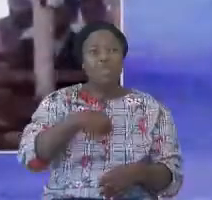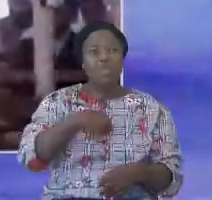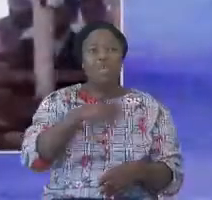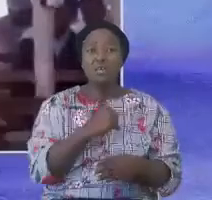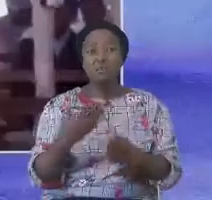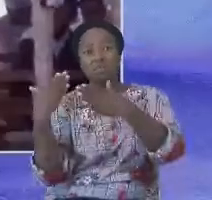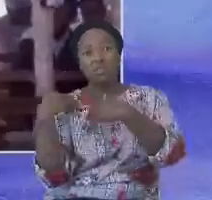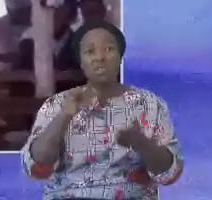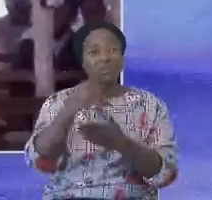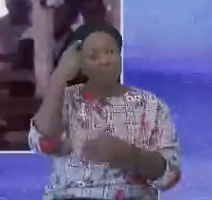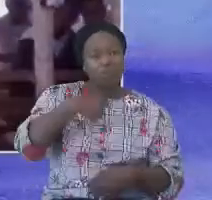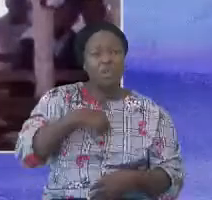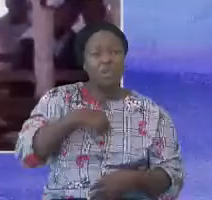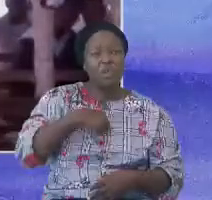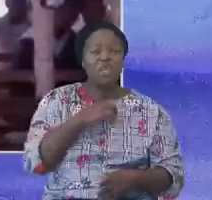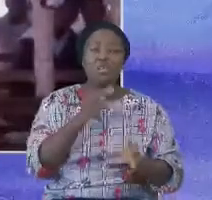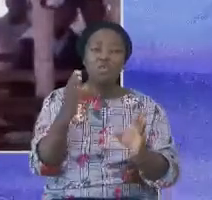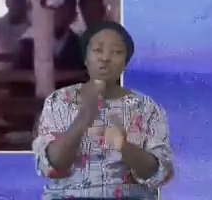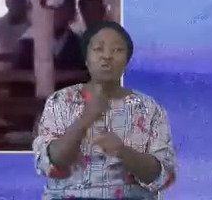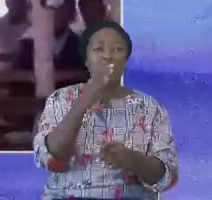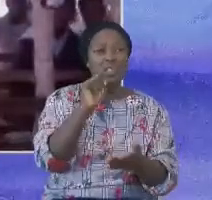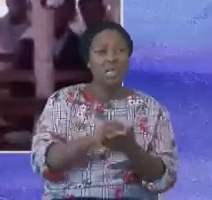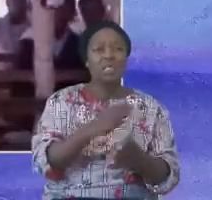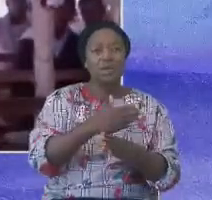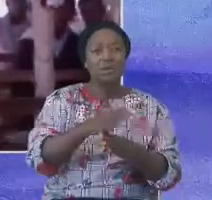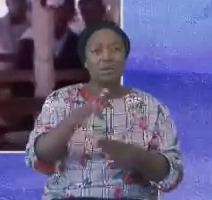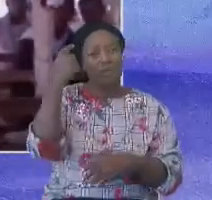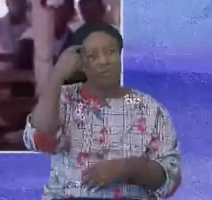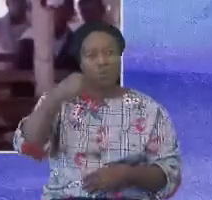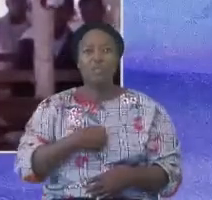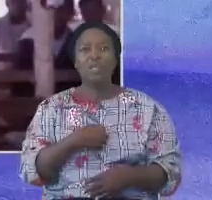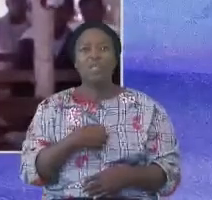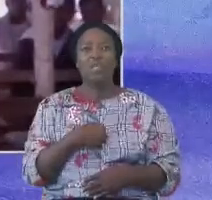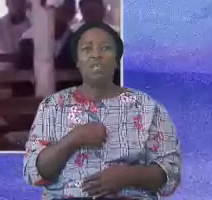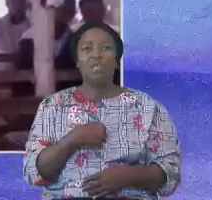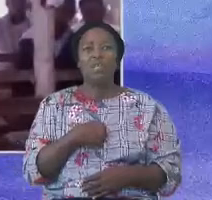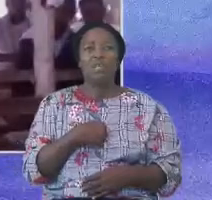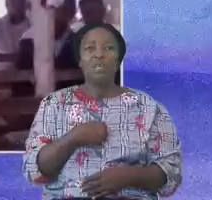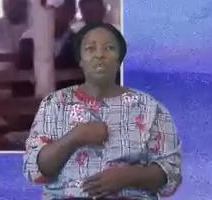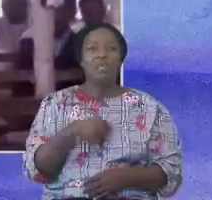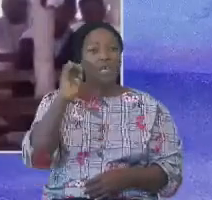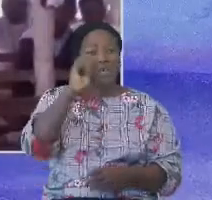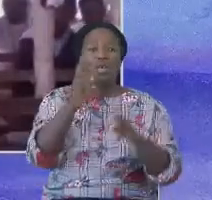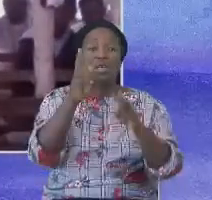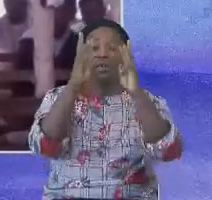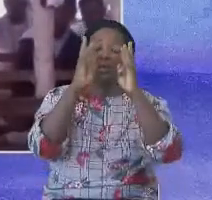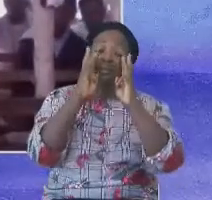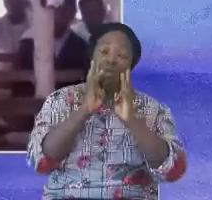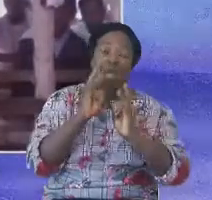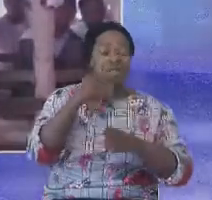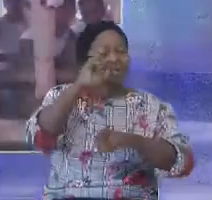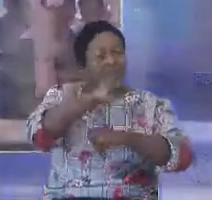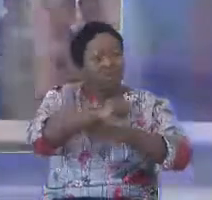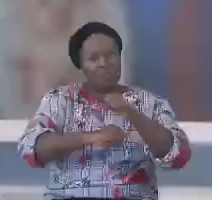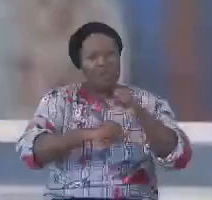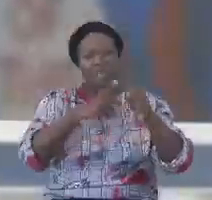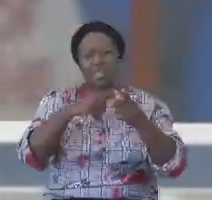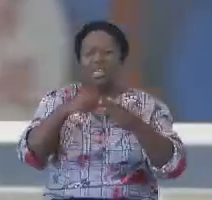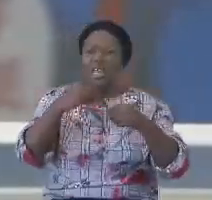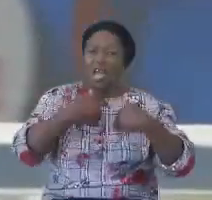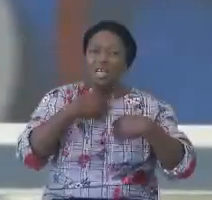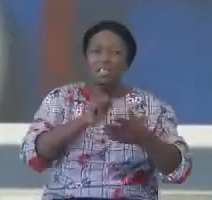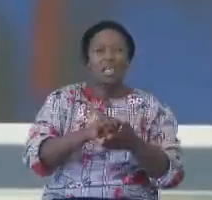me he carried that for me he brought that for me he took that away for me he